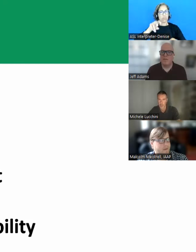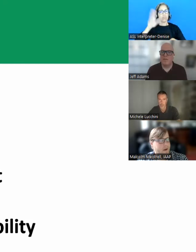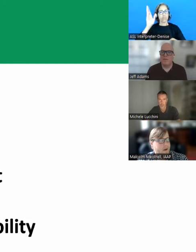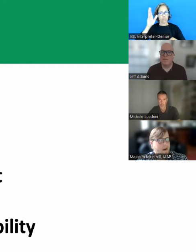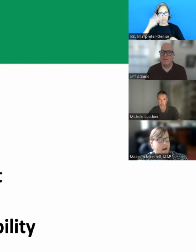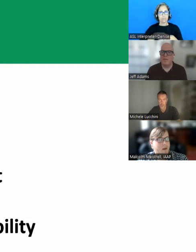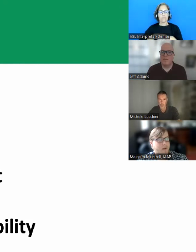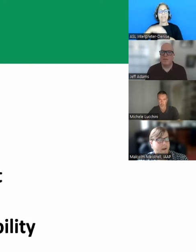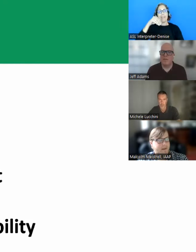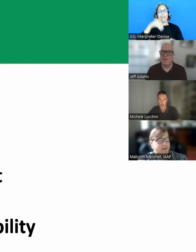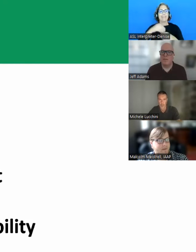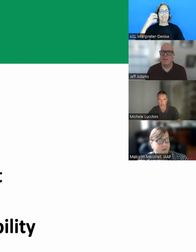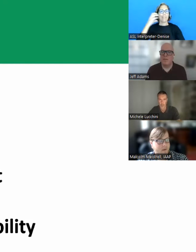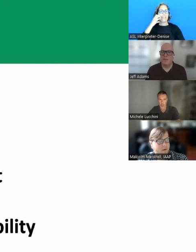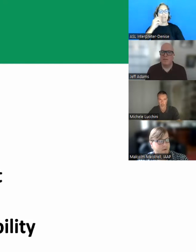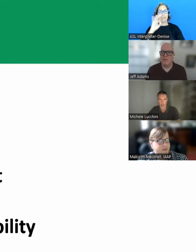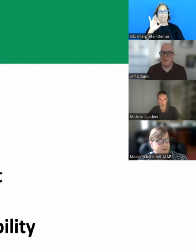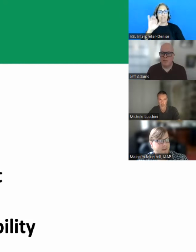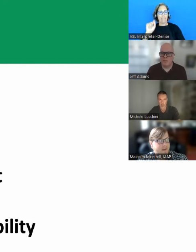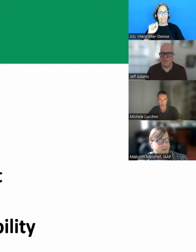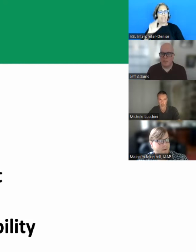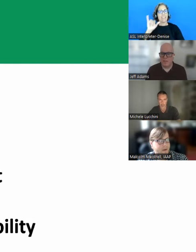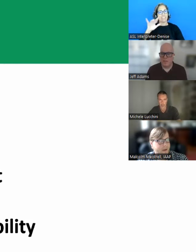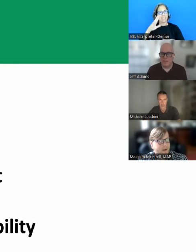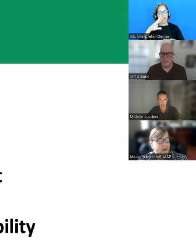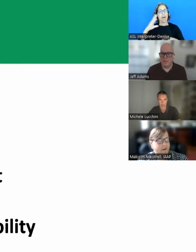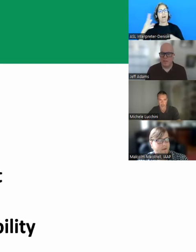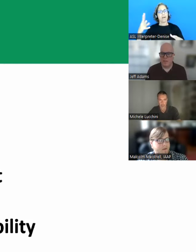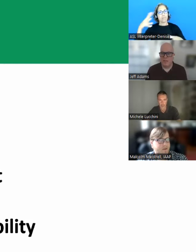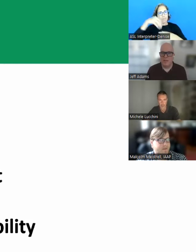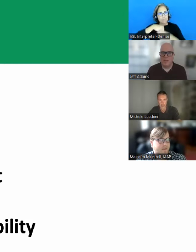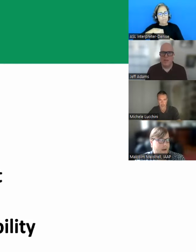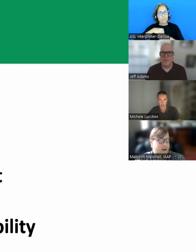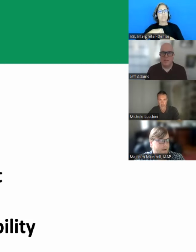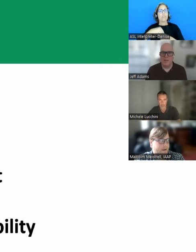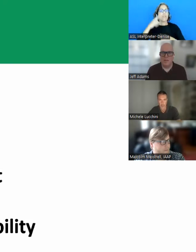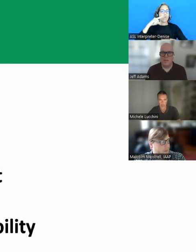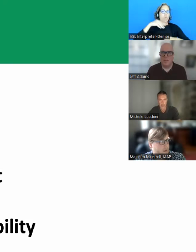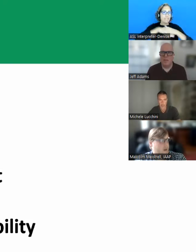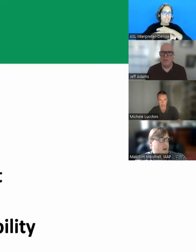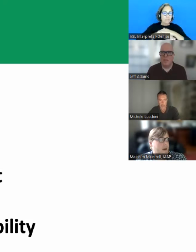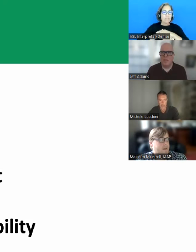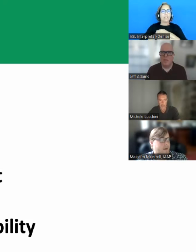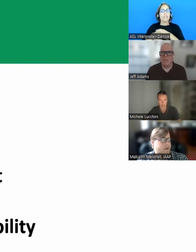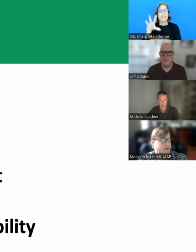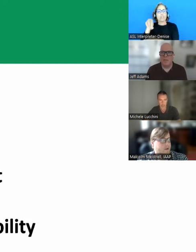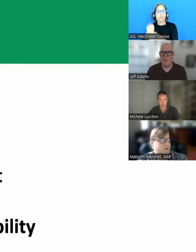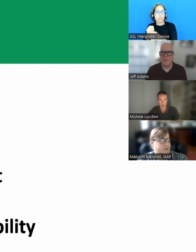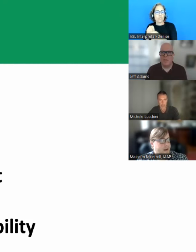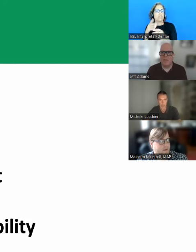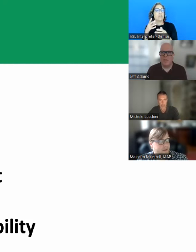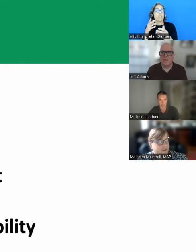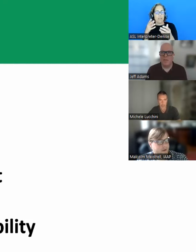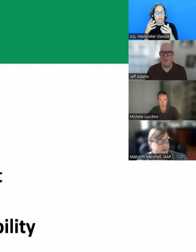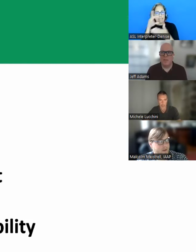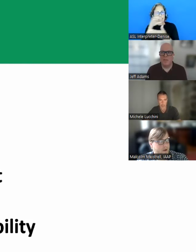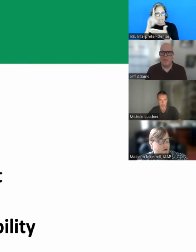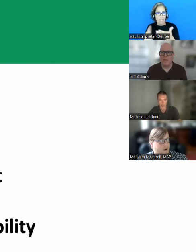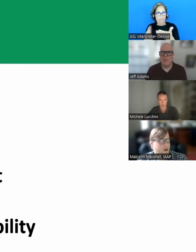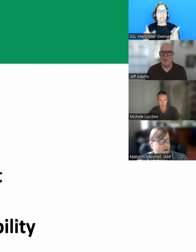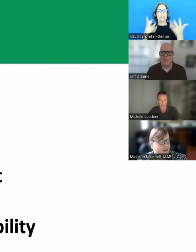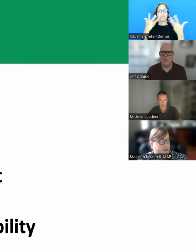of It, a comprehensive approach to accessibility and inclusive design. And then closing out the